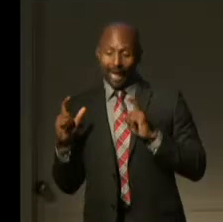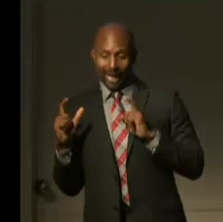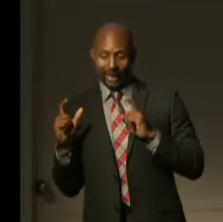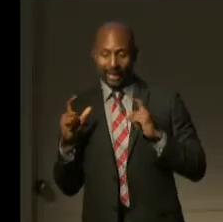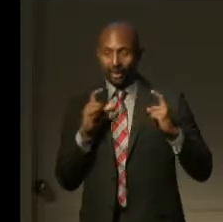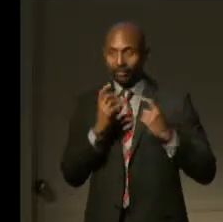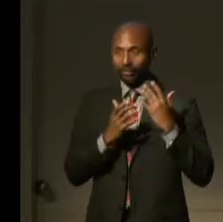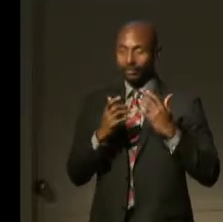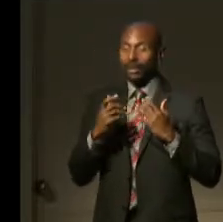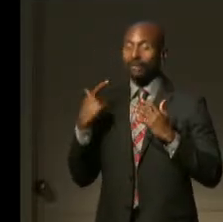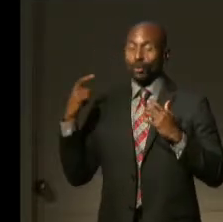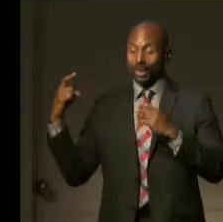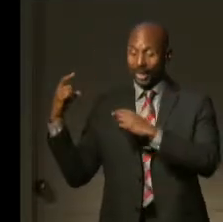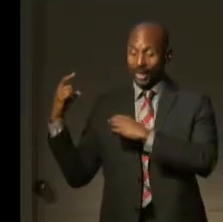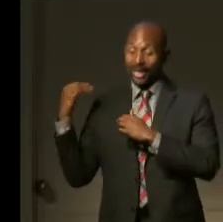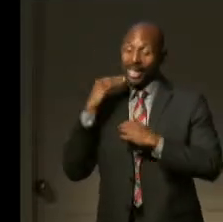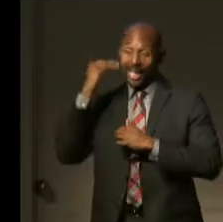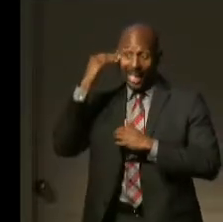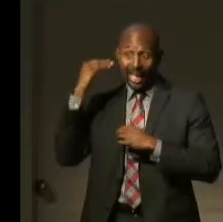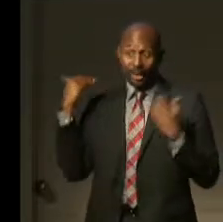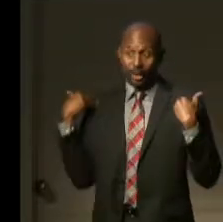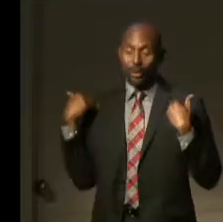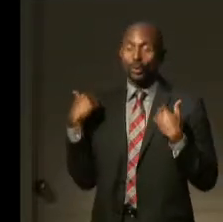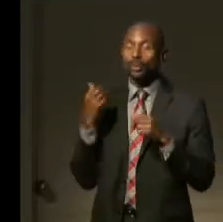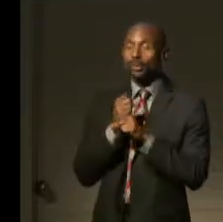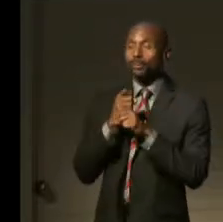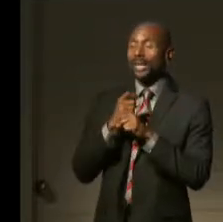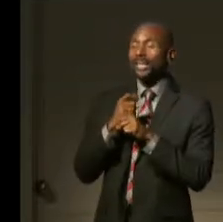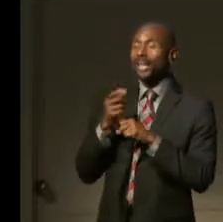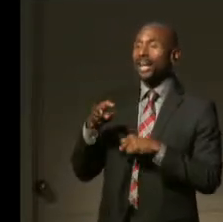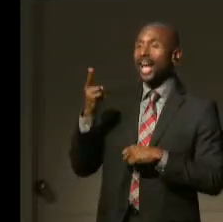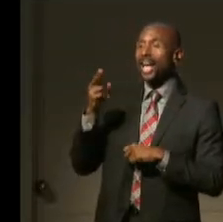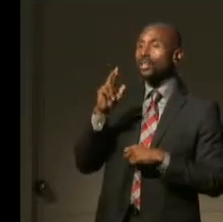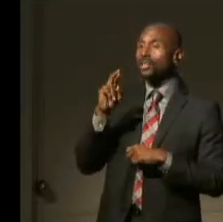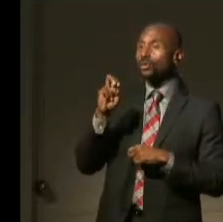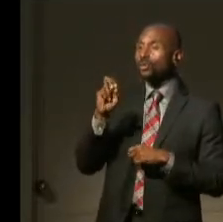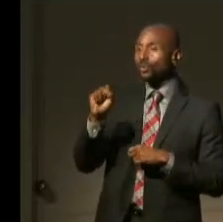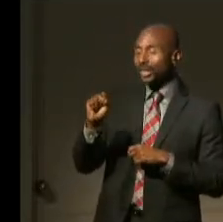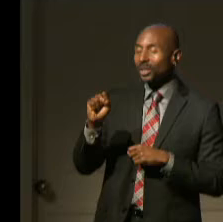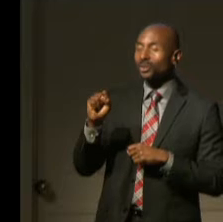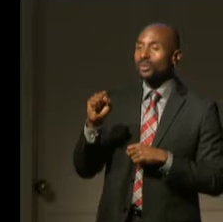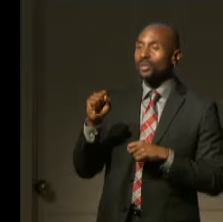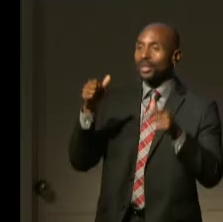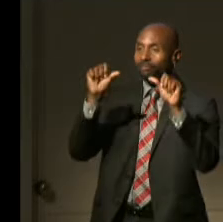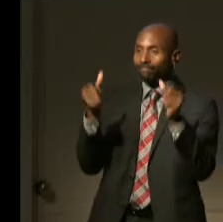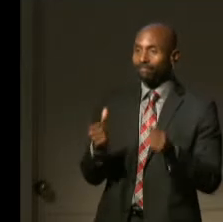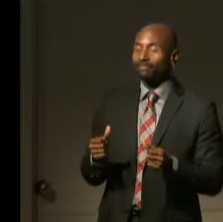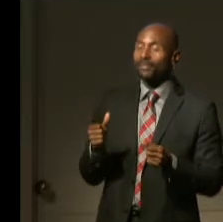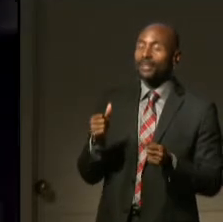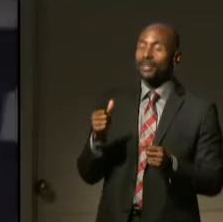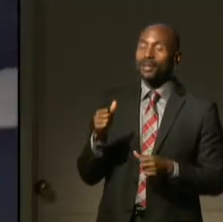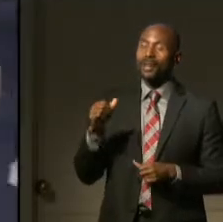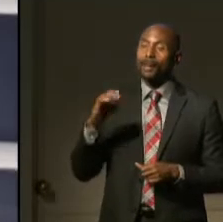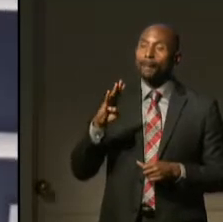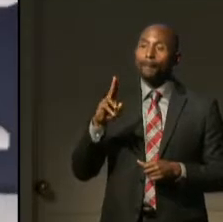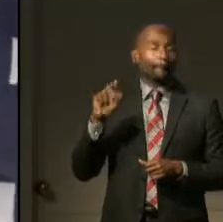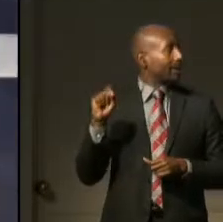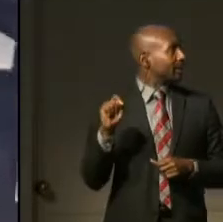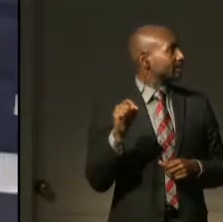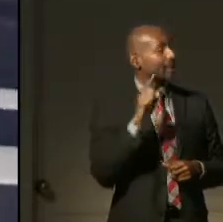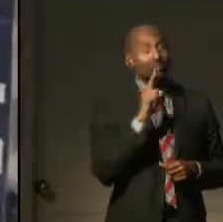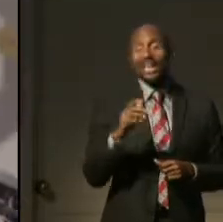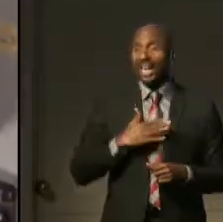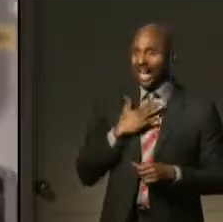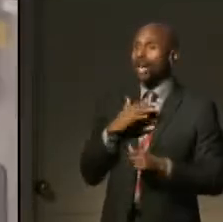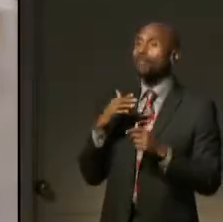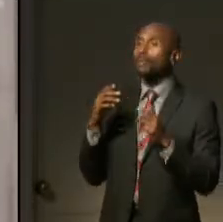of the head and the shoulders to create a very high-resolution bust. And I'm pretty happy with how this came out through the collaboration. I think we got the resolution that we